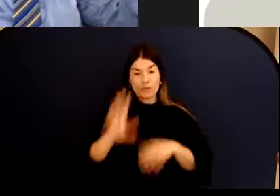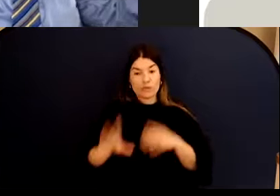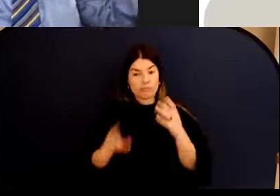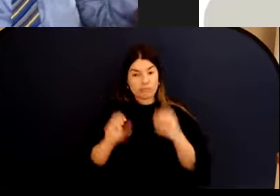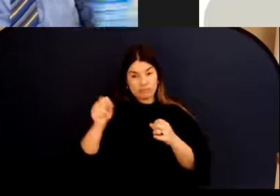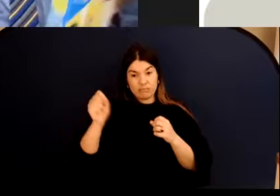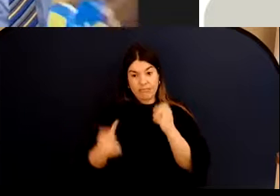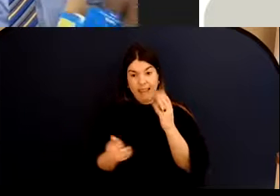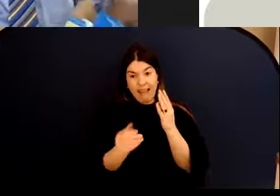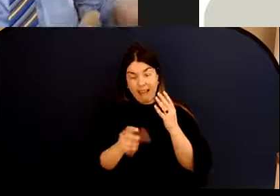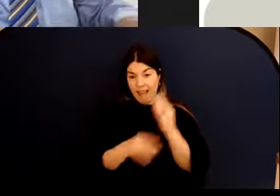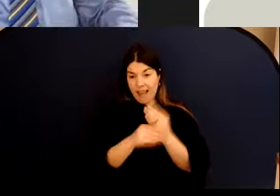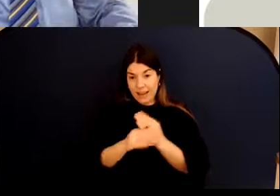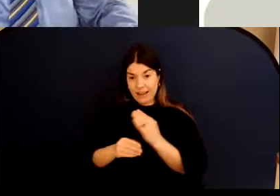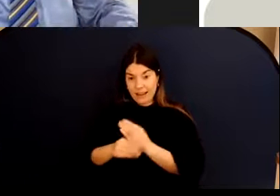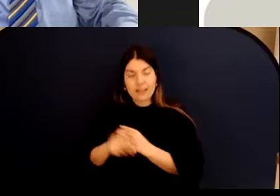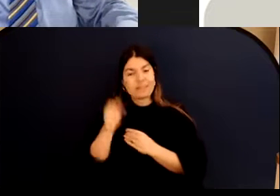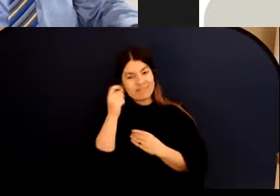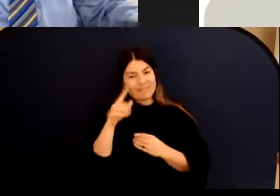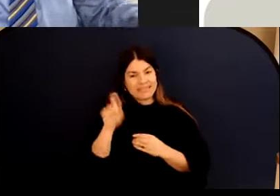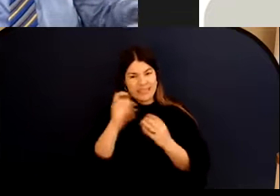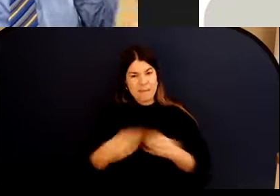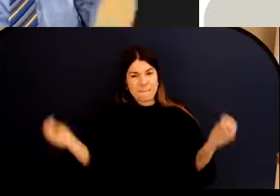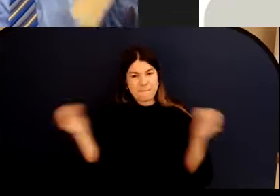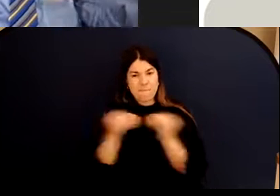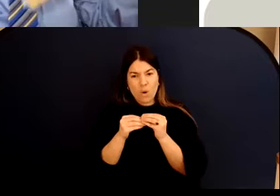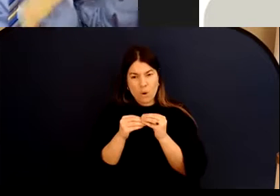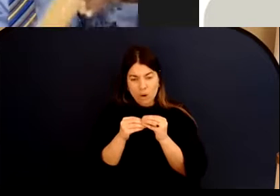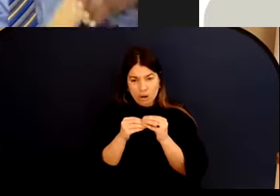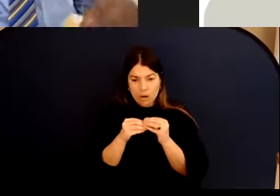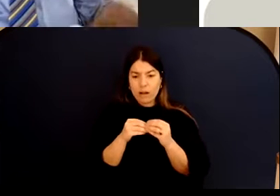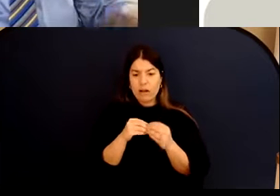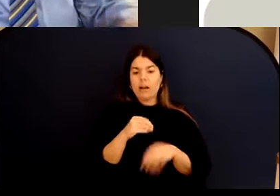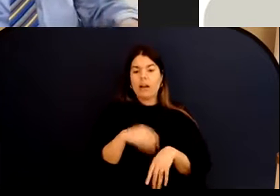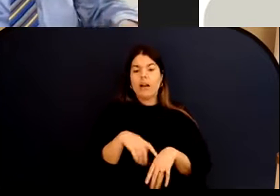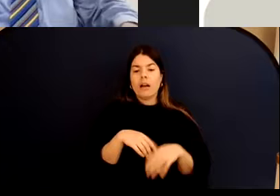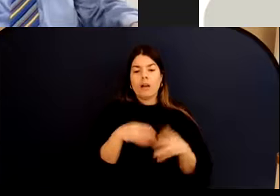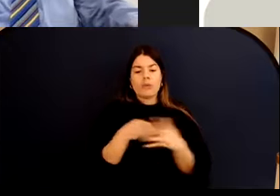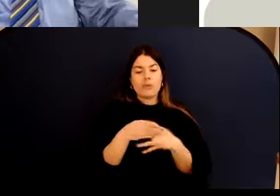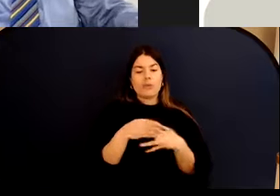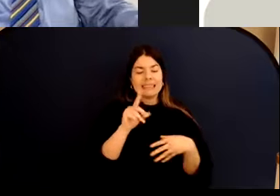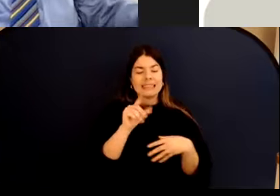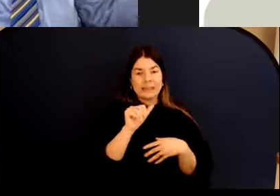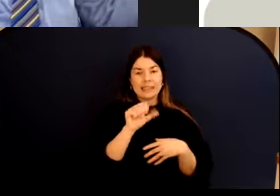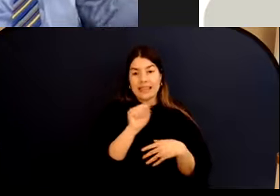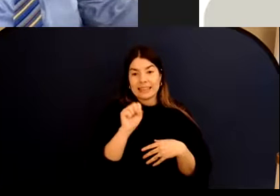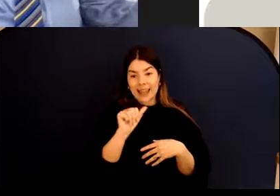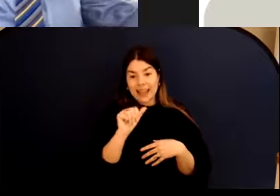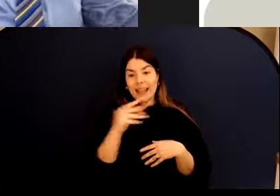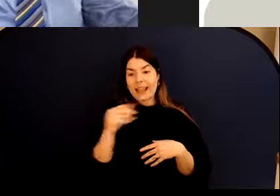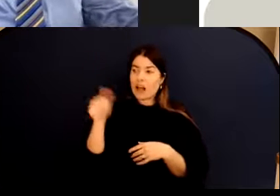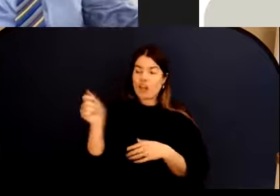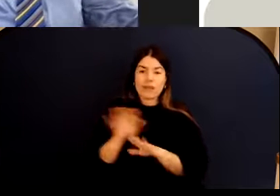done. Information through Disability SA and other nonprofit organizations need to be